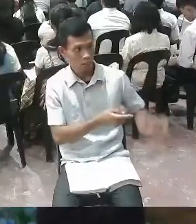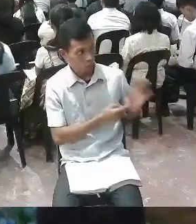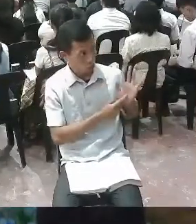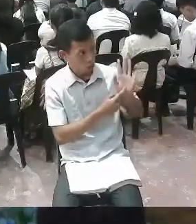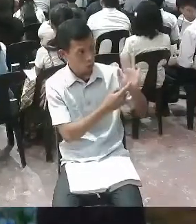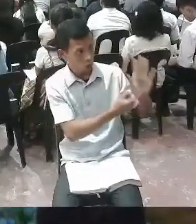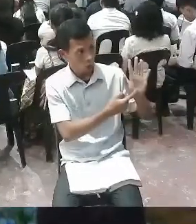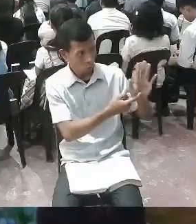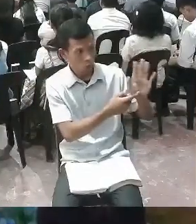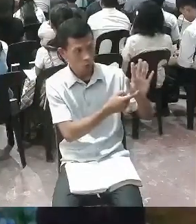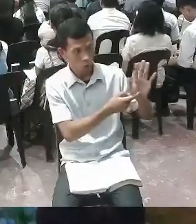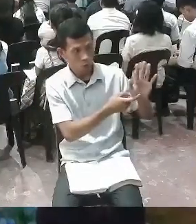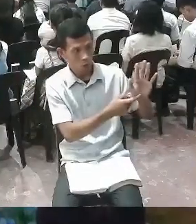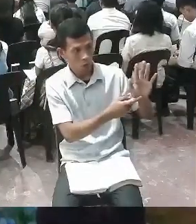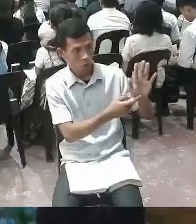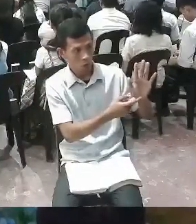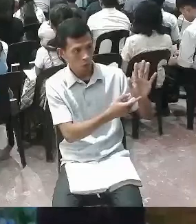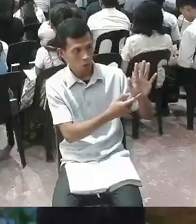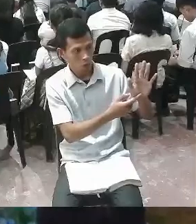represents